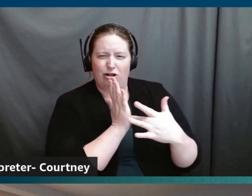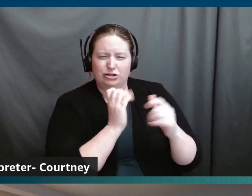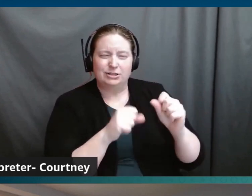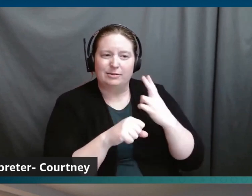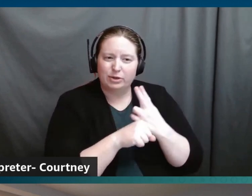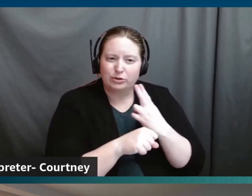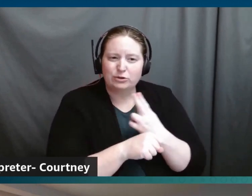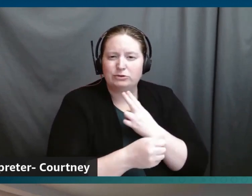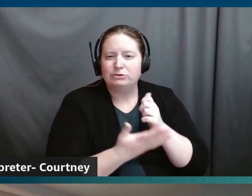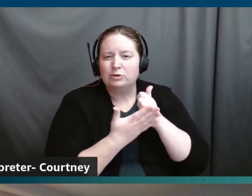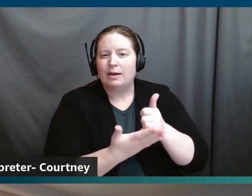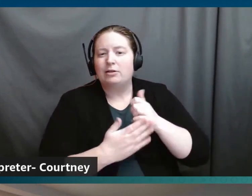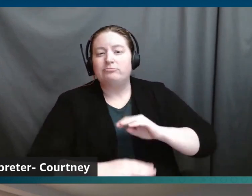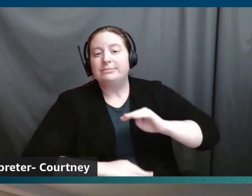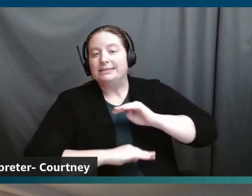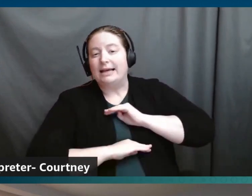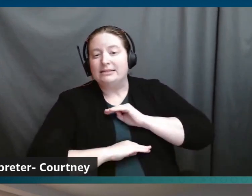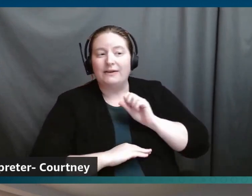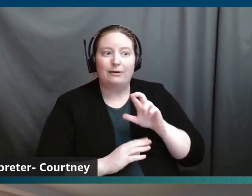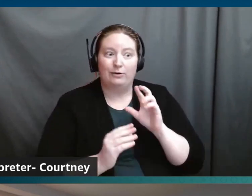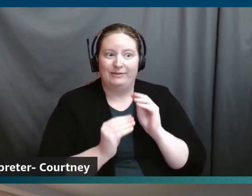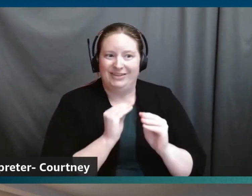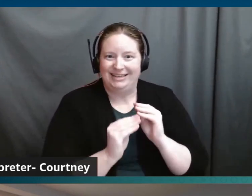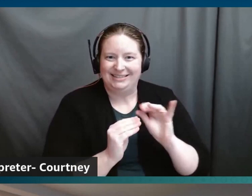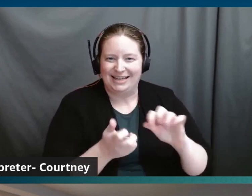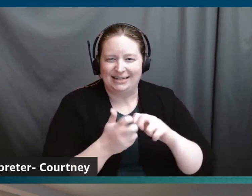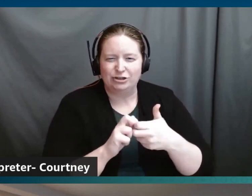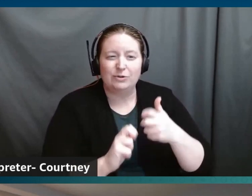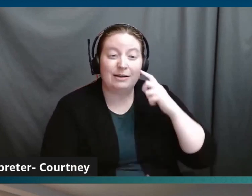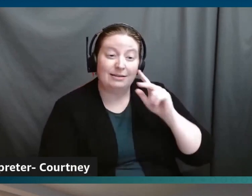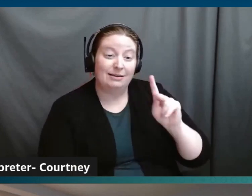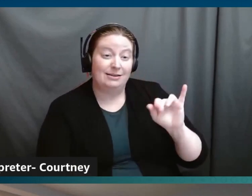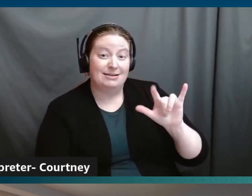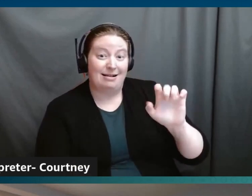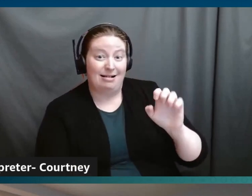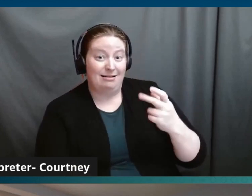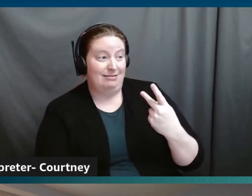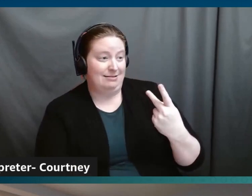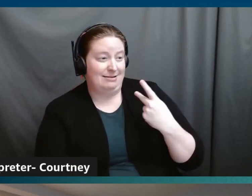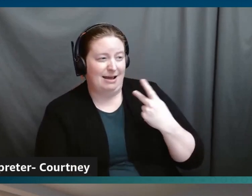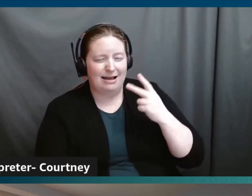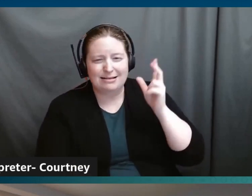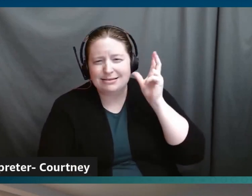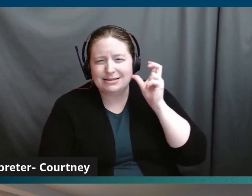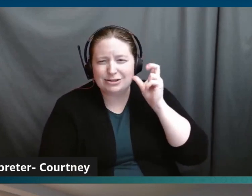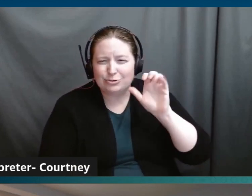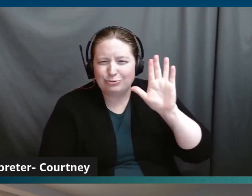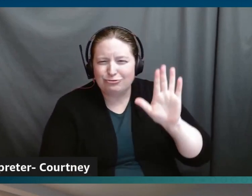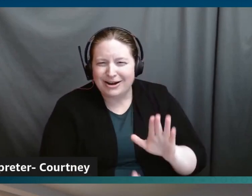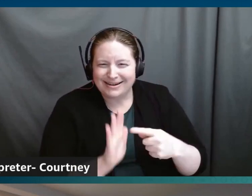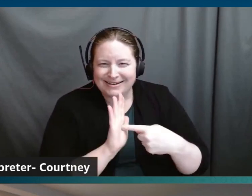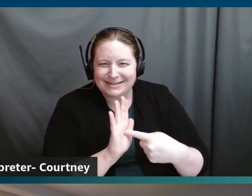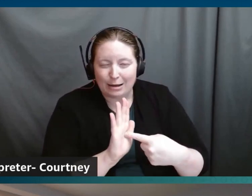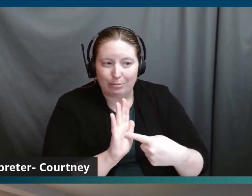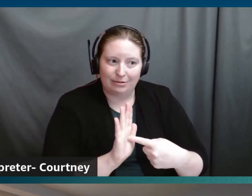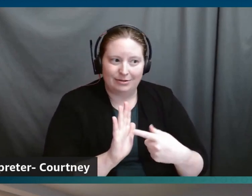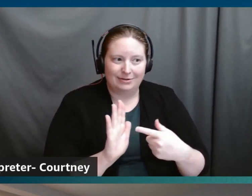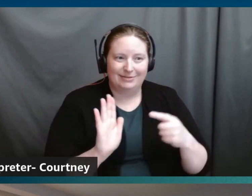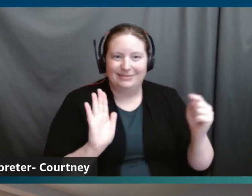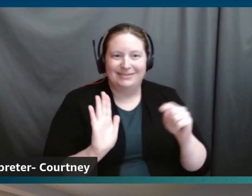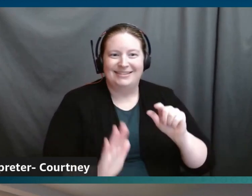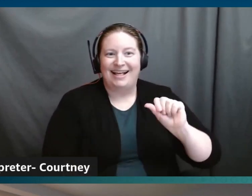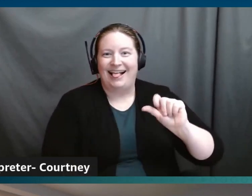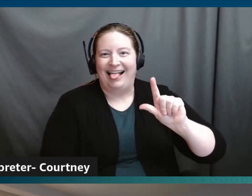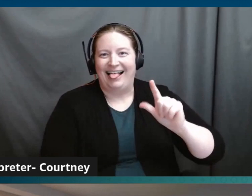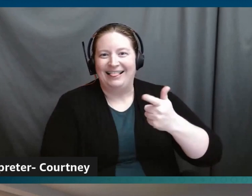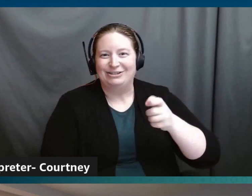help satisfy or help fix that. I think Kyle and I listened to a great example. I keep coming back to our algae example,